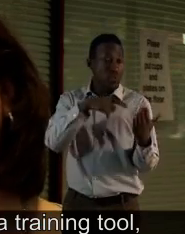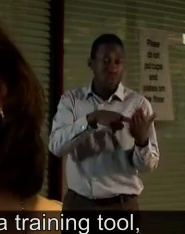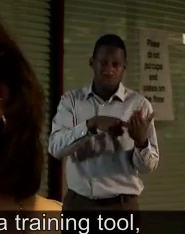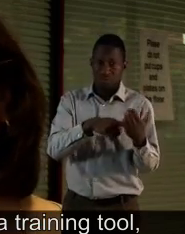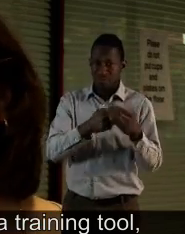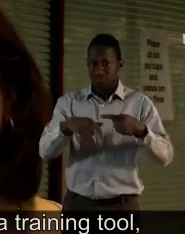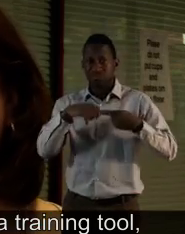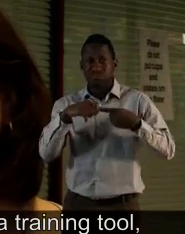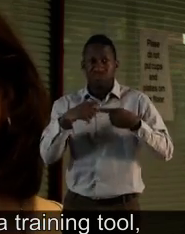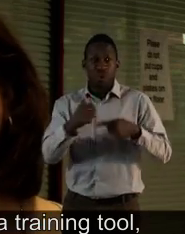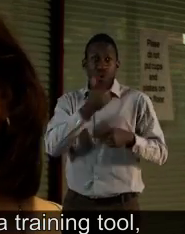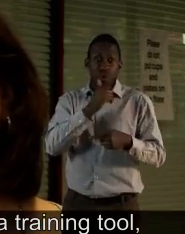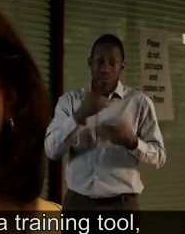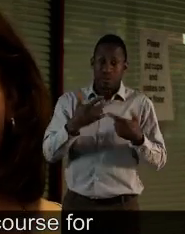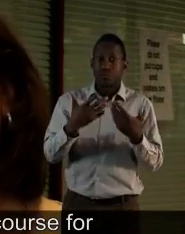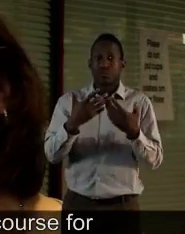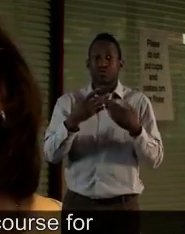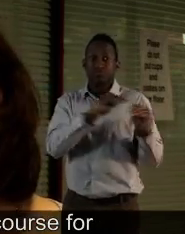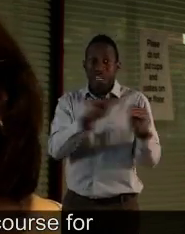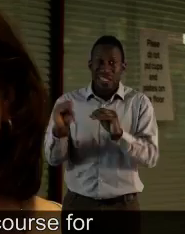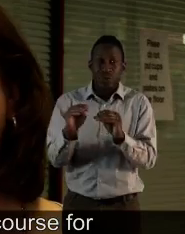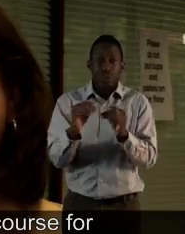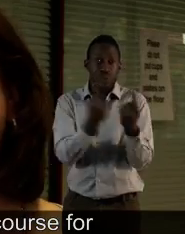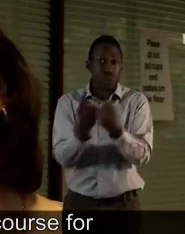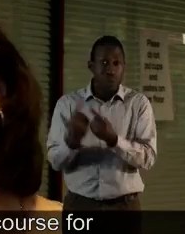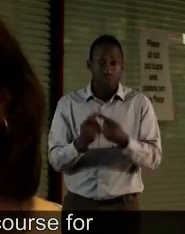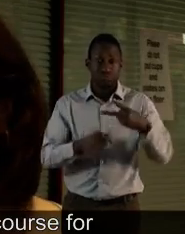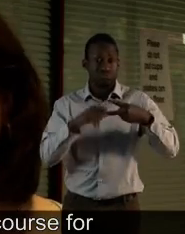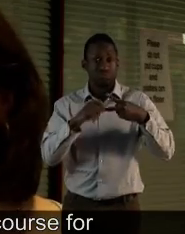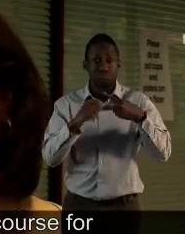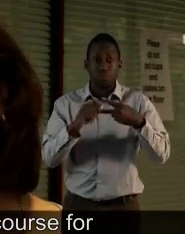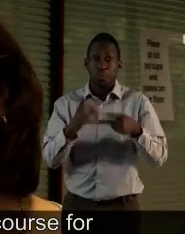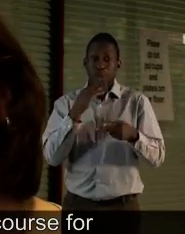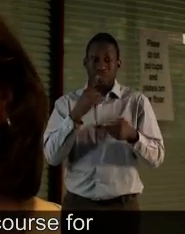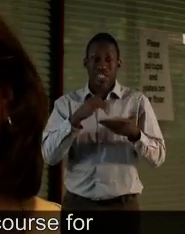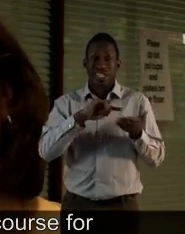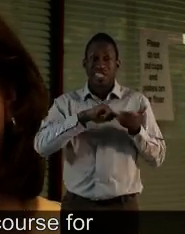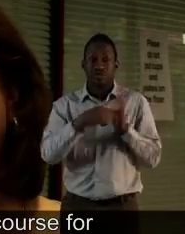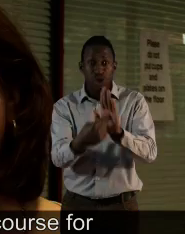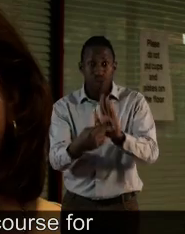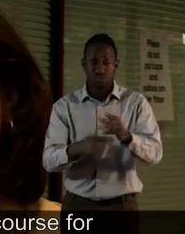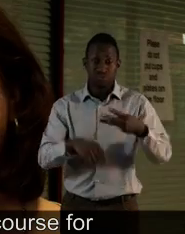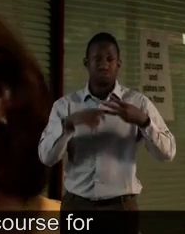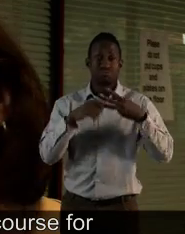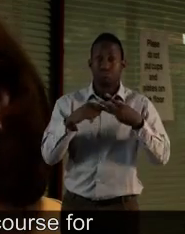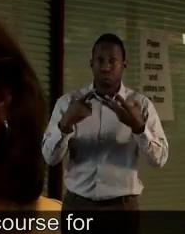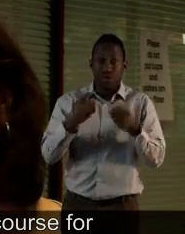tool. It can be used as part of induction. It can be used as a refresher course for